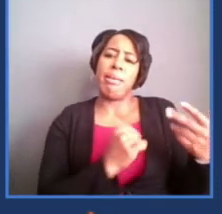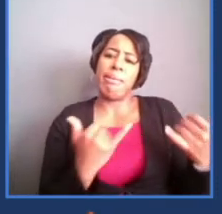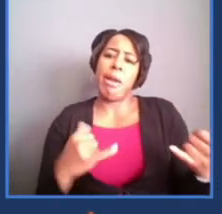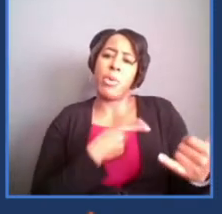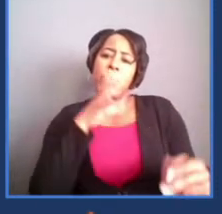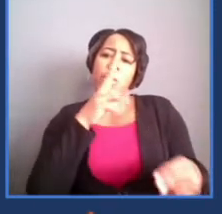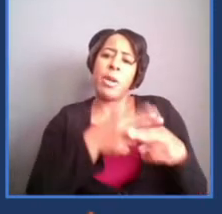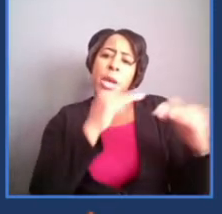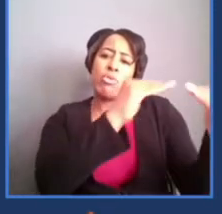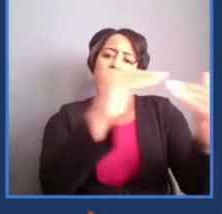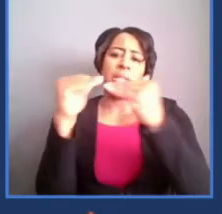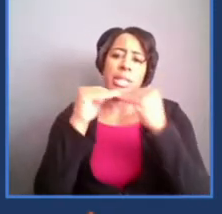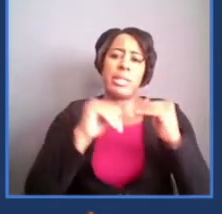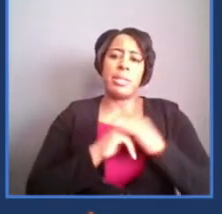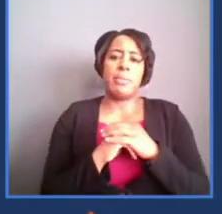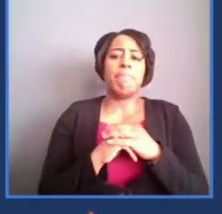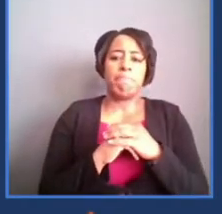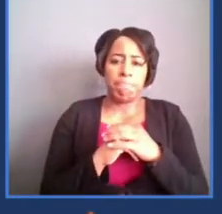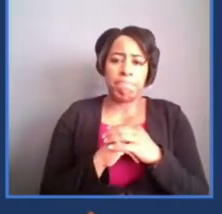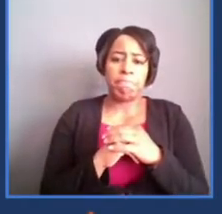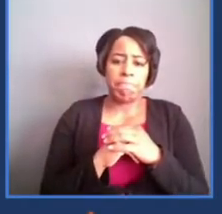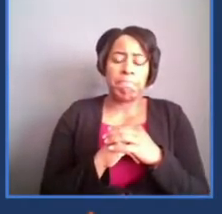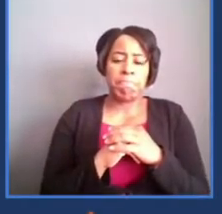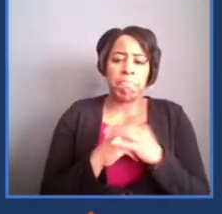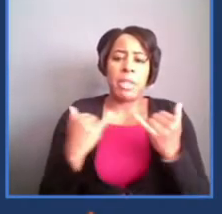Let's talk about justice.